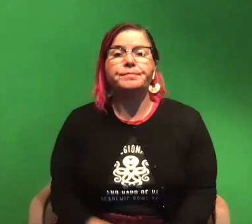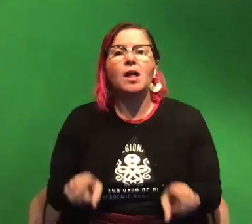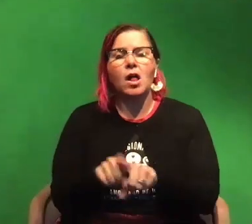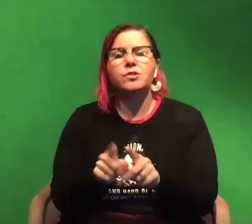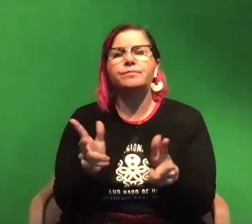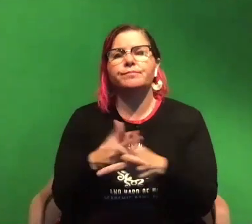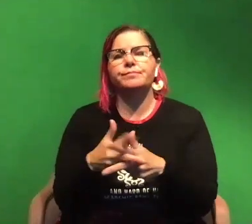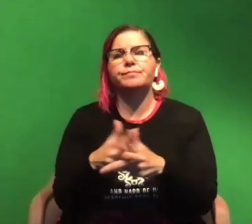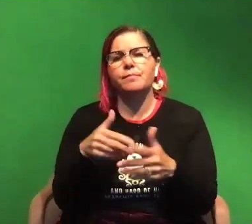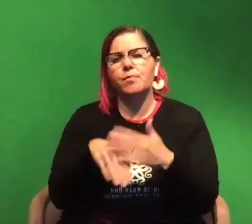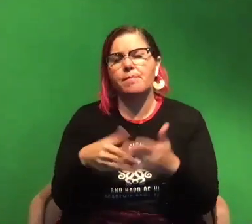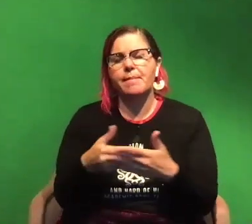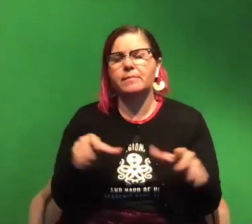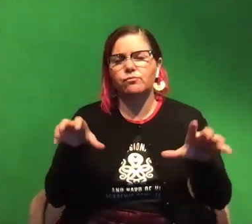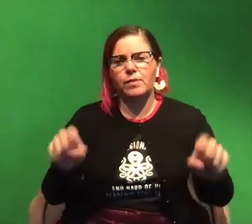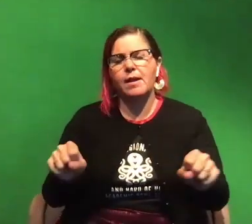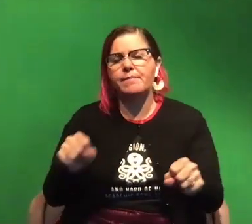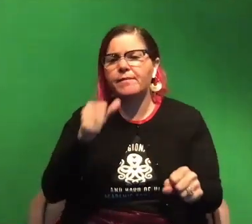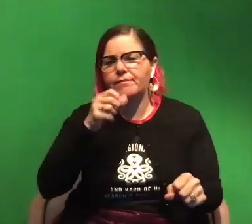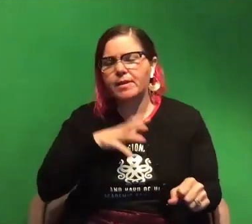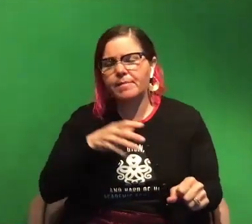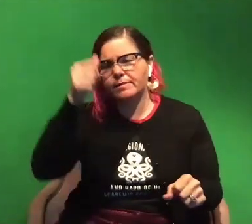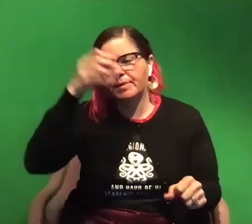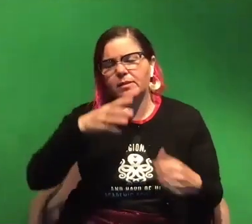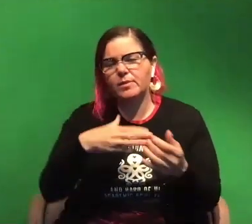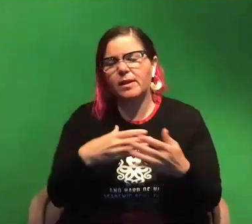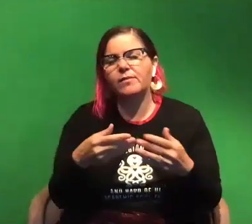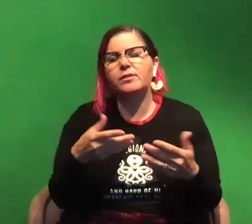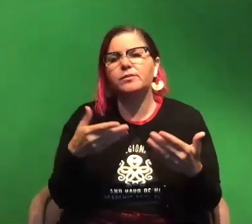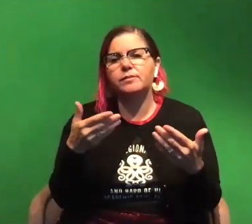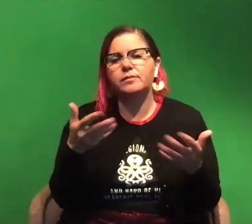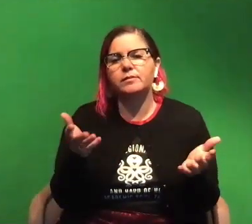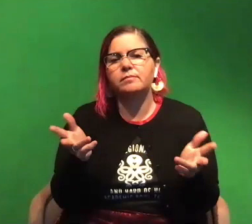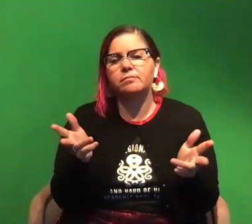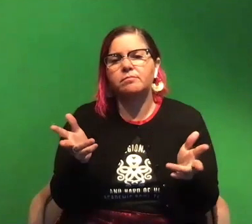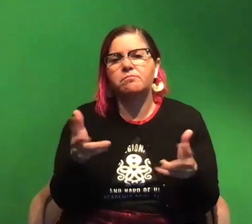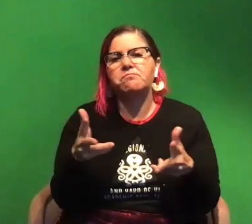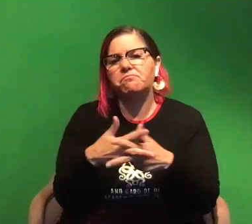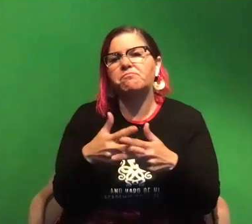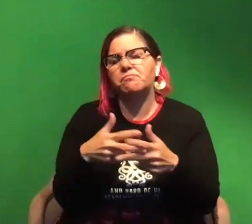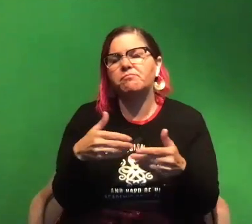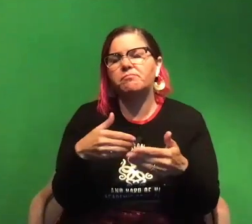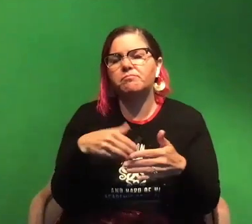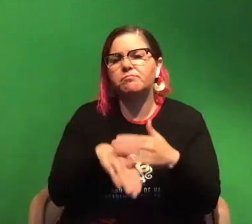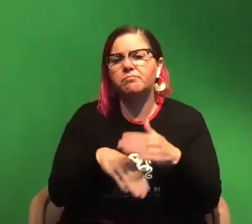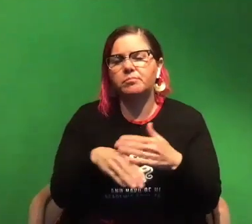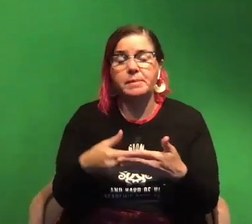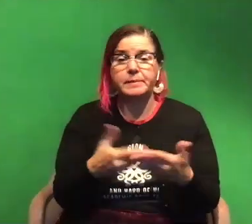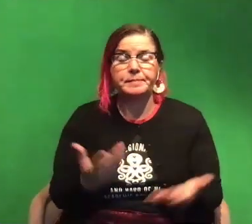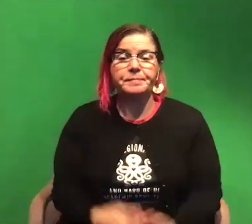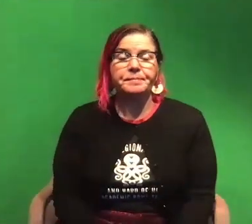another, to grab onto females or males in order to kind of achieve successful mating.